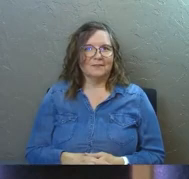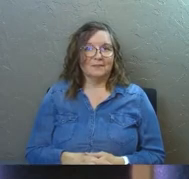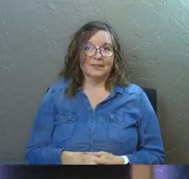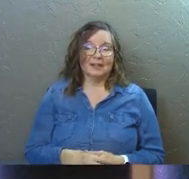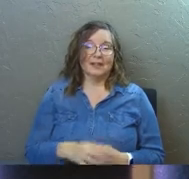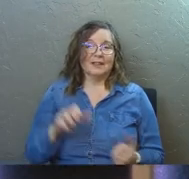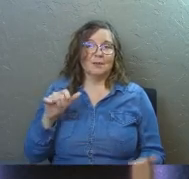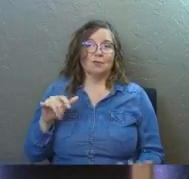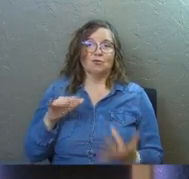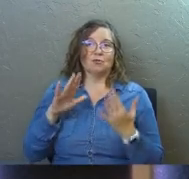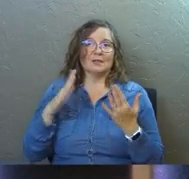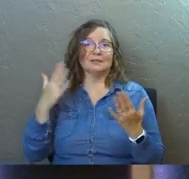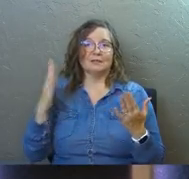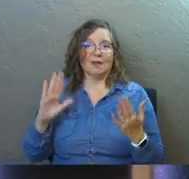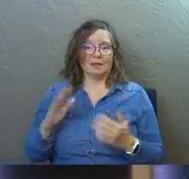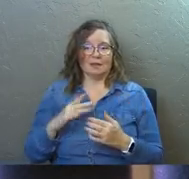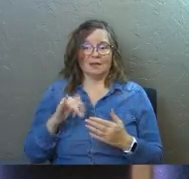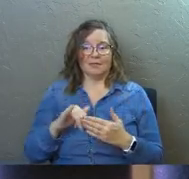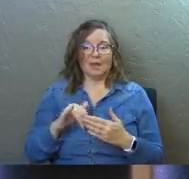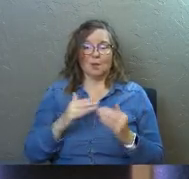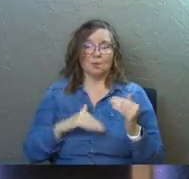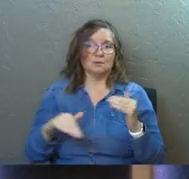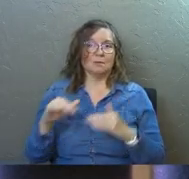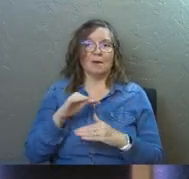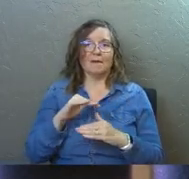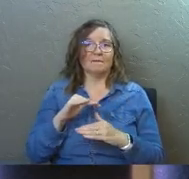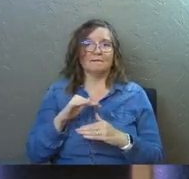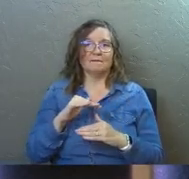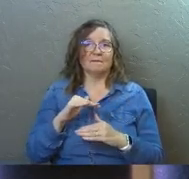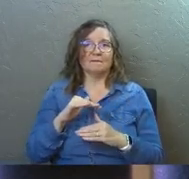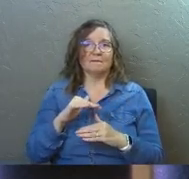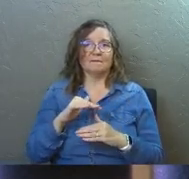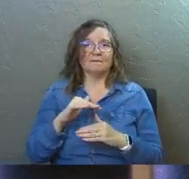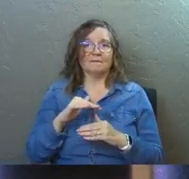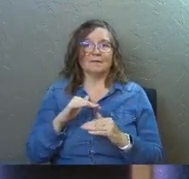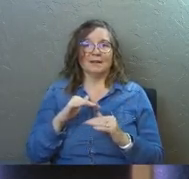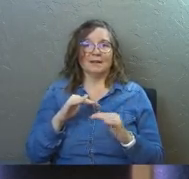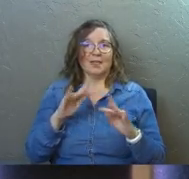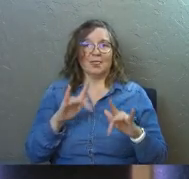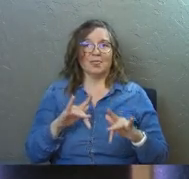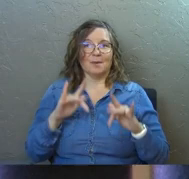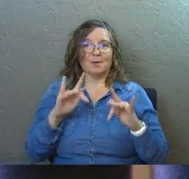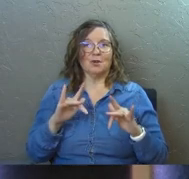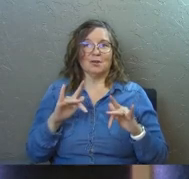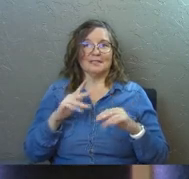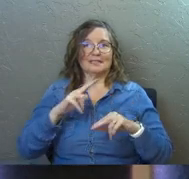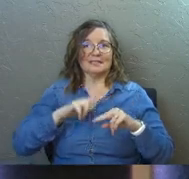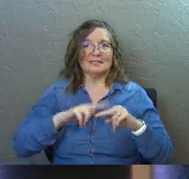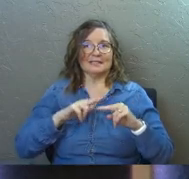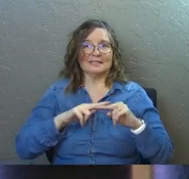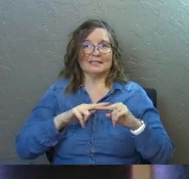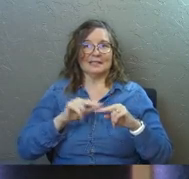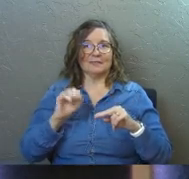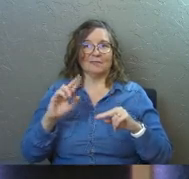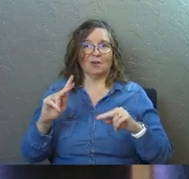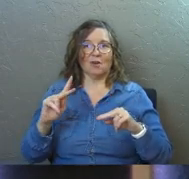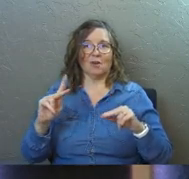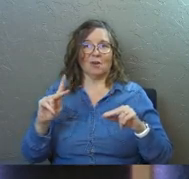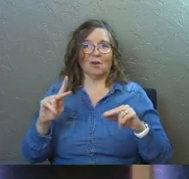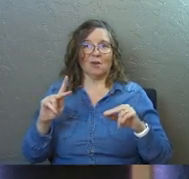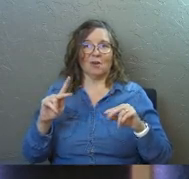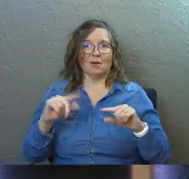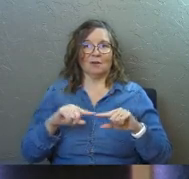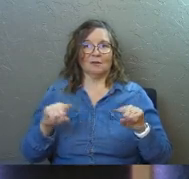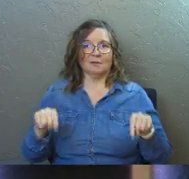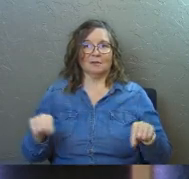The very presence of God that was above the mercy seat showing up